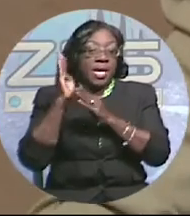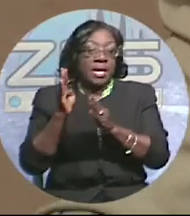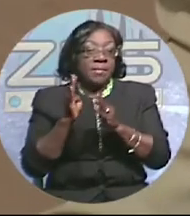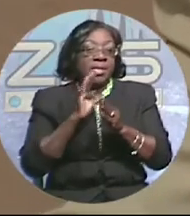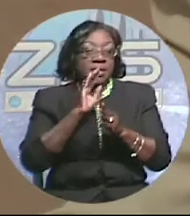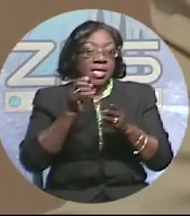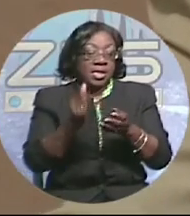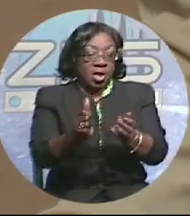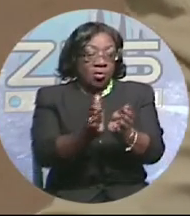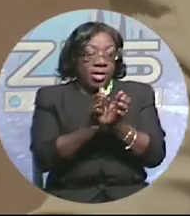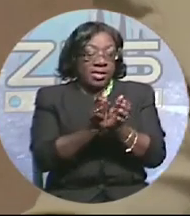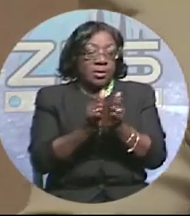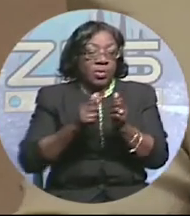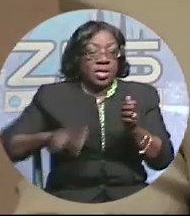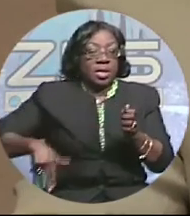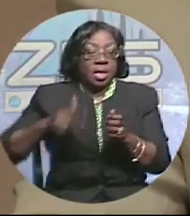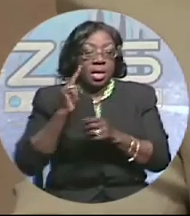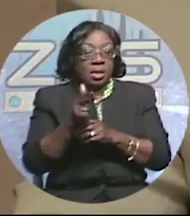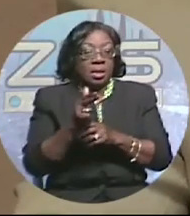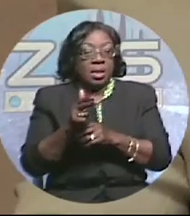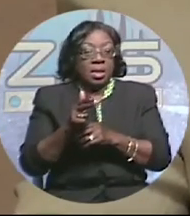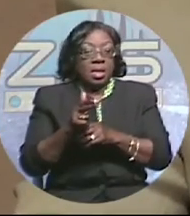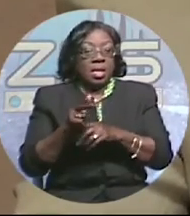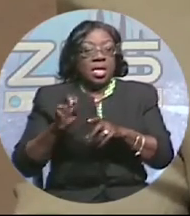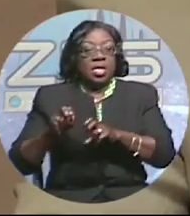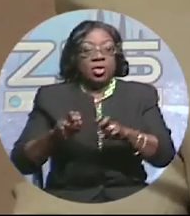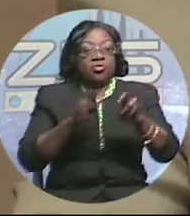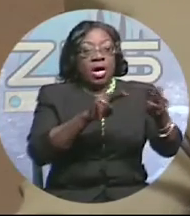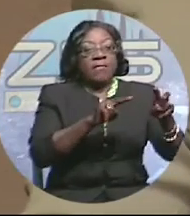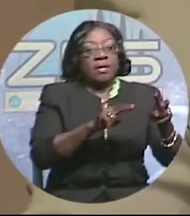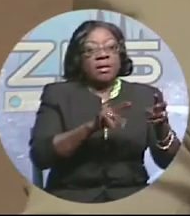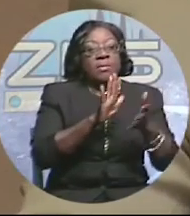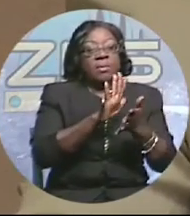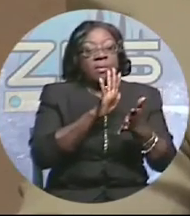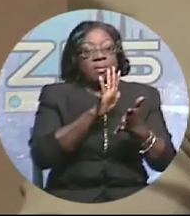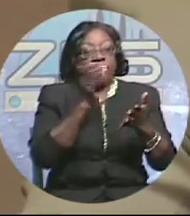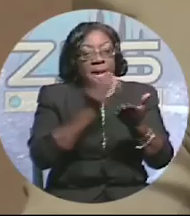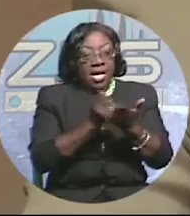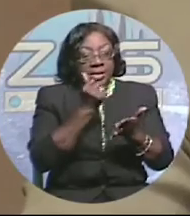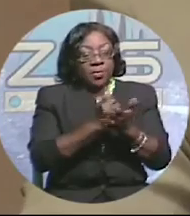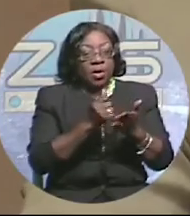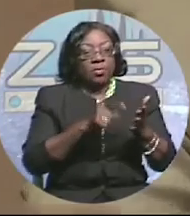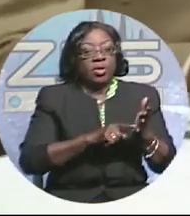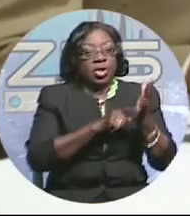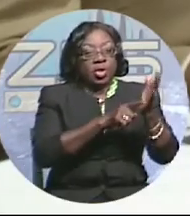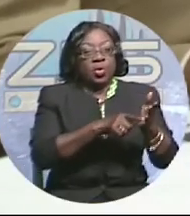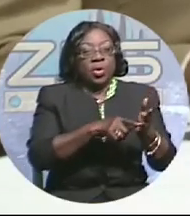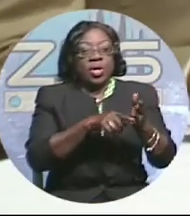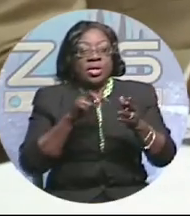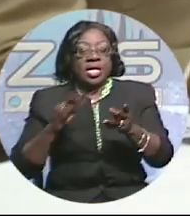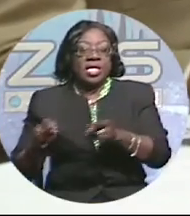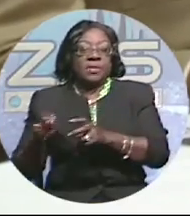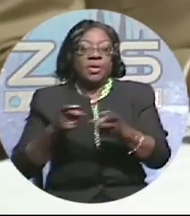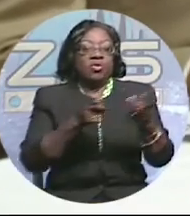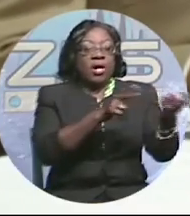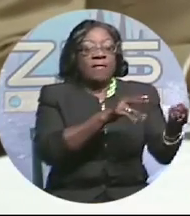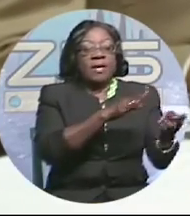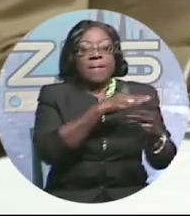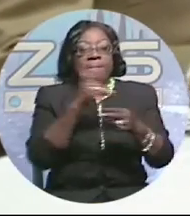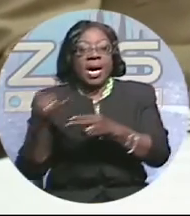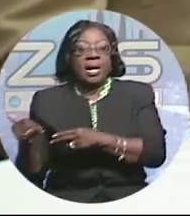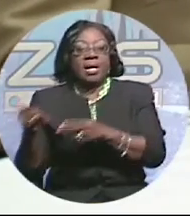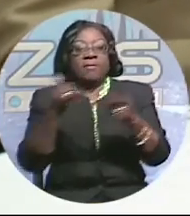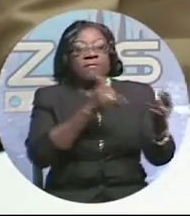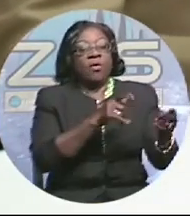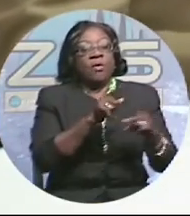New Providence with a gun, his travel records will show us that he or she has been moving back and forth. And the police force fully credits